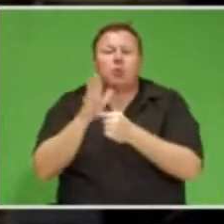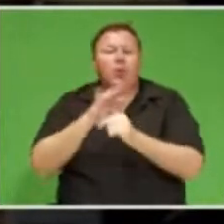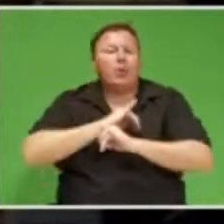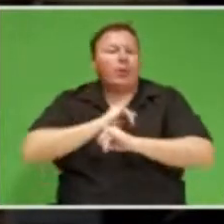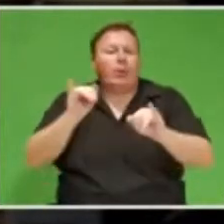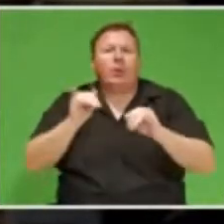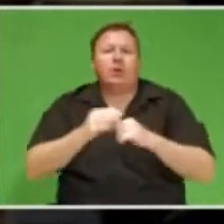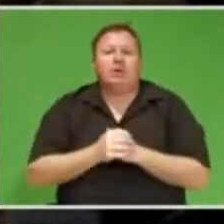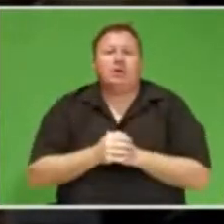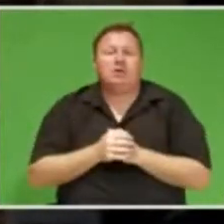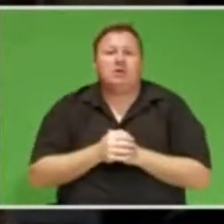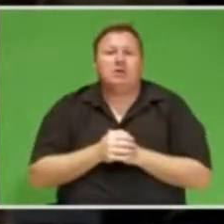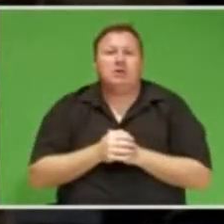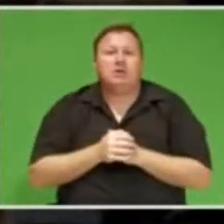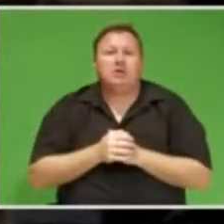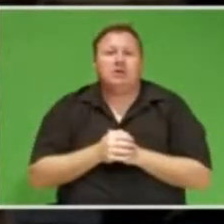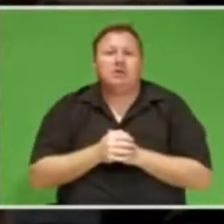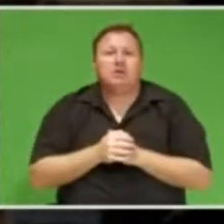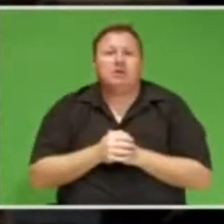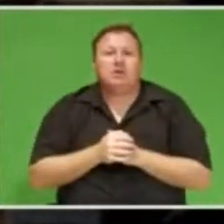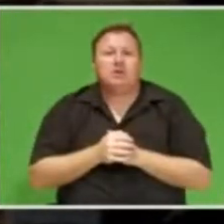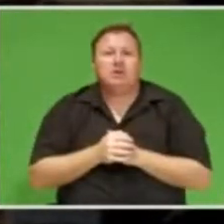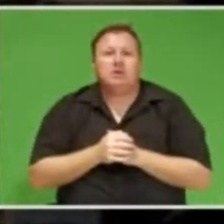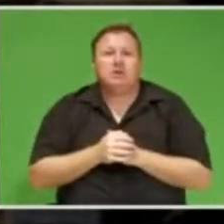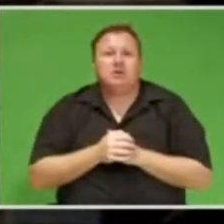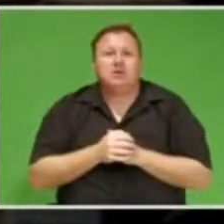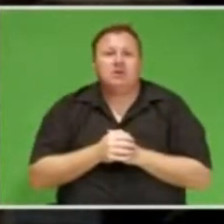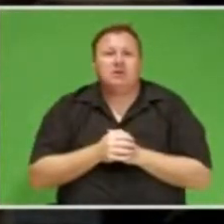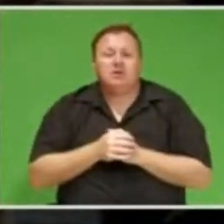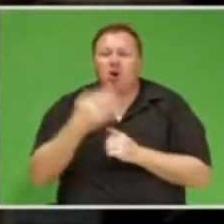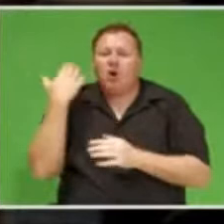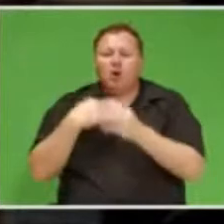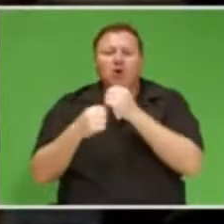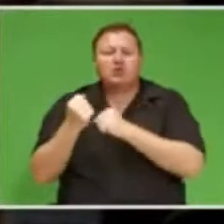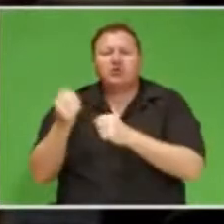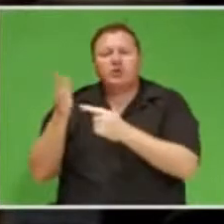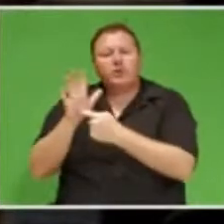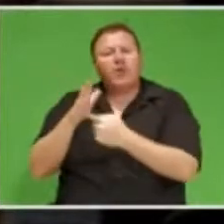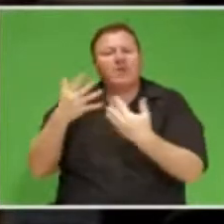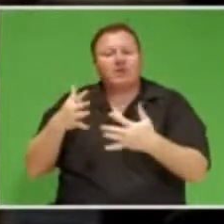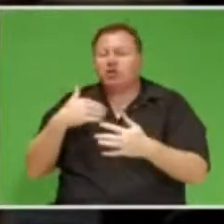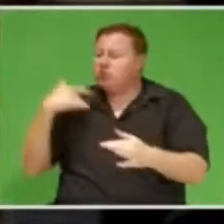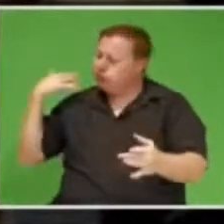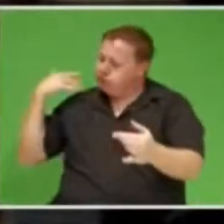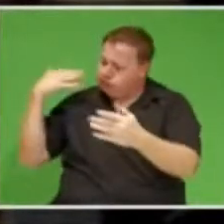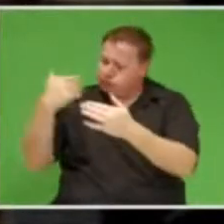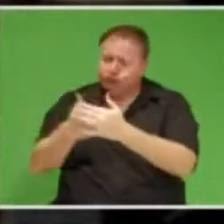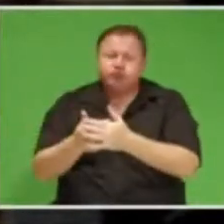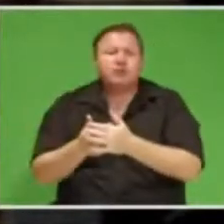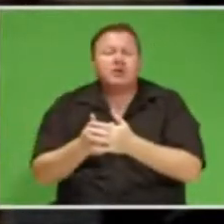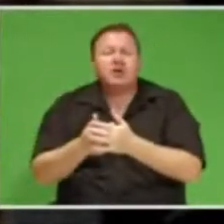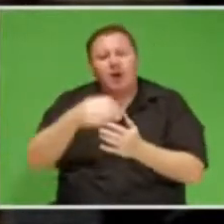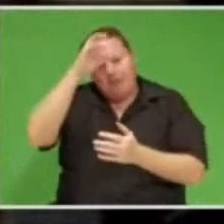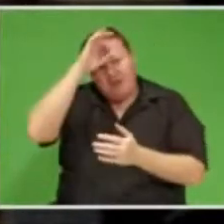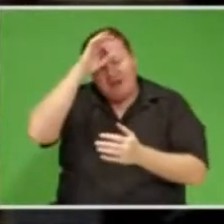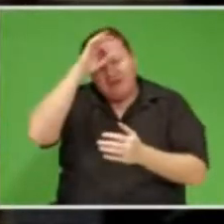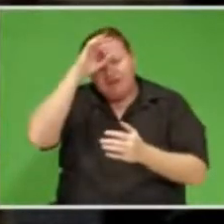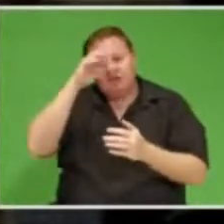infrastructure. Since then, the police have been cracking down on cable